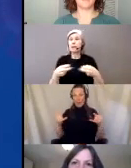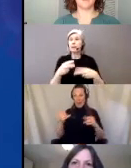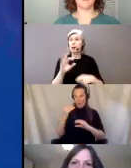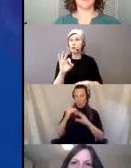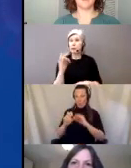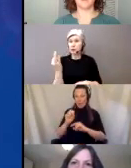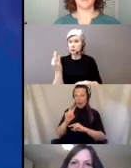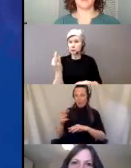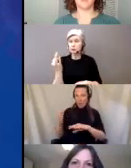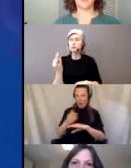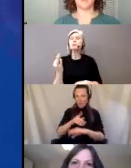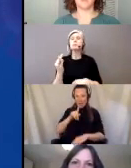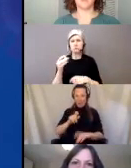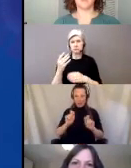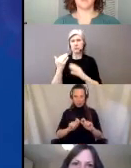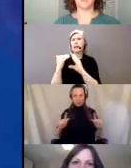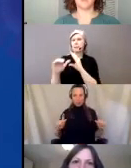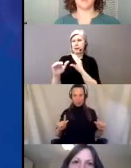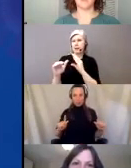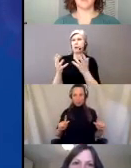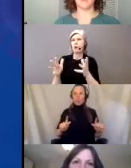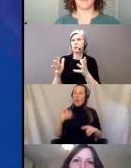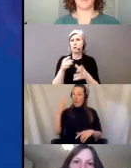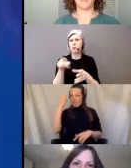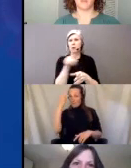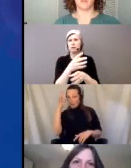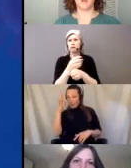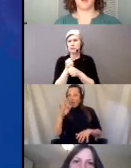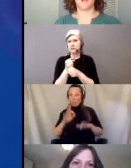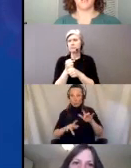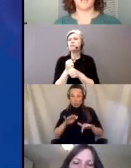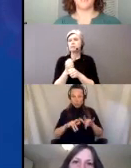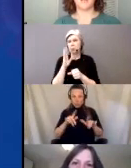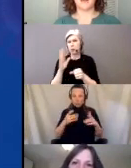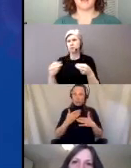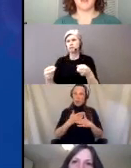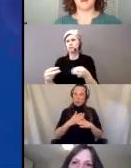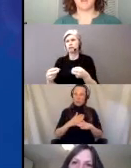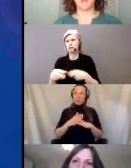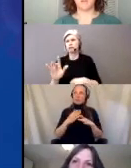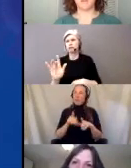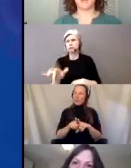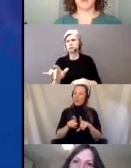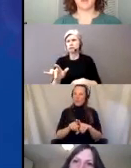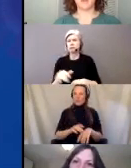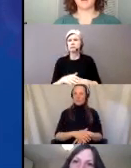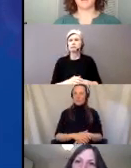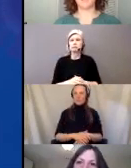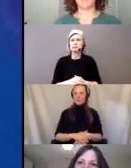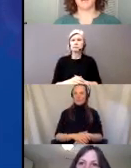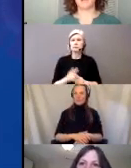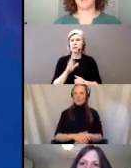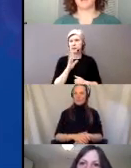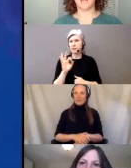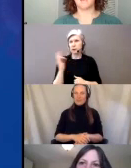is also in the email you received to access today's forum. Le lien donnant accès aux sous-titres français se trouve. You